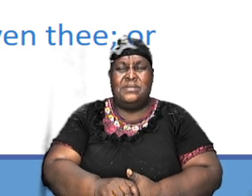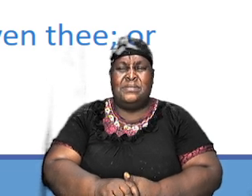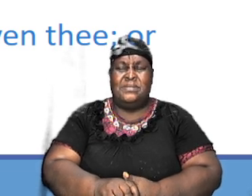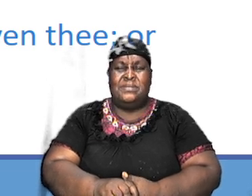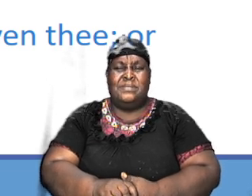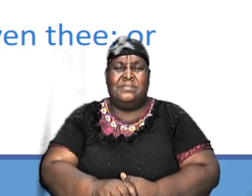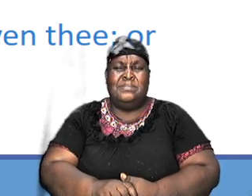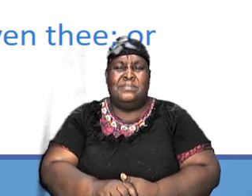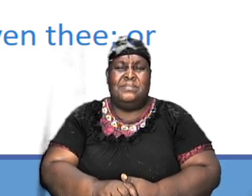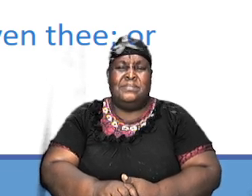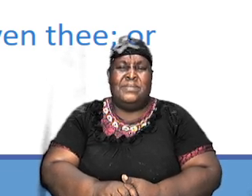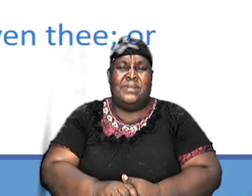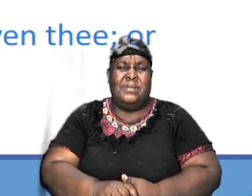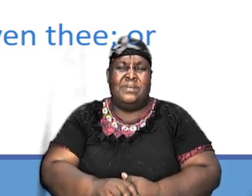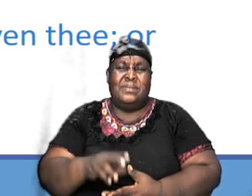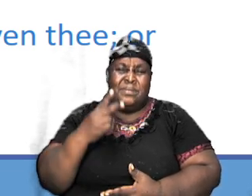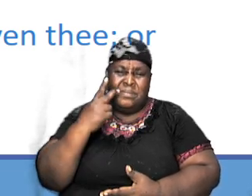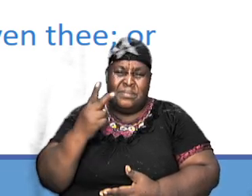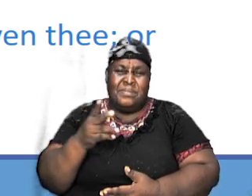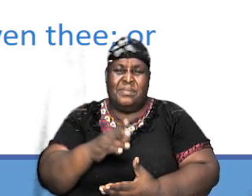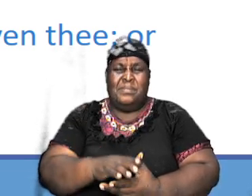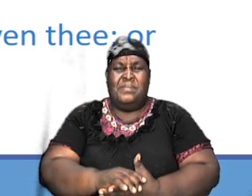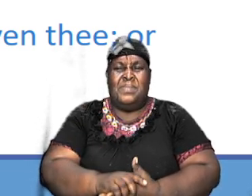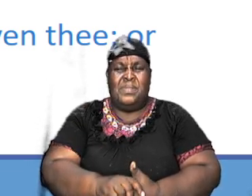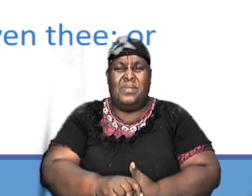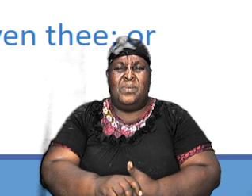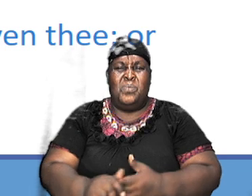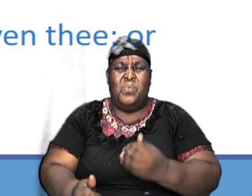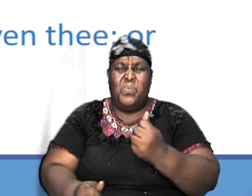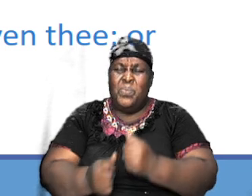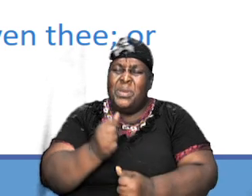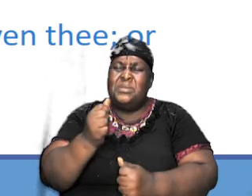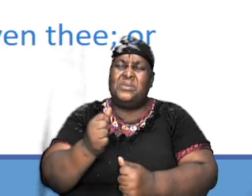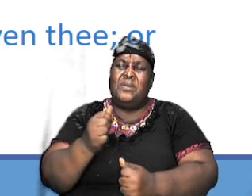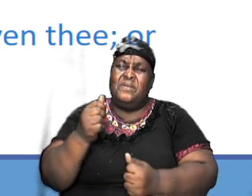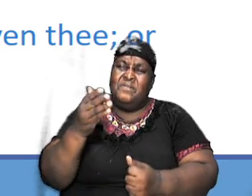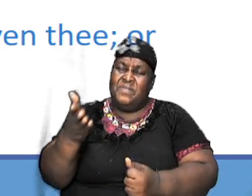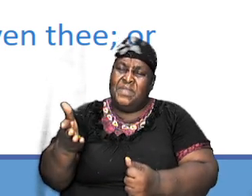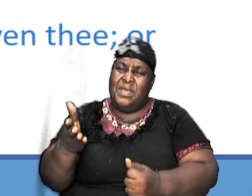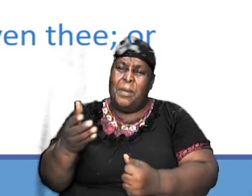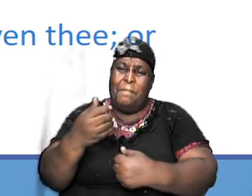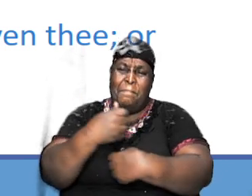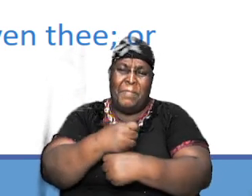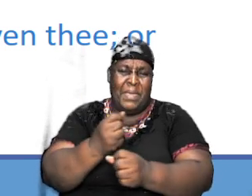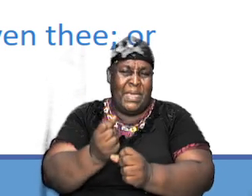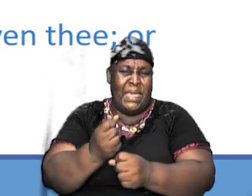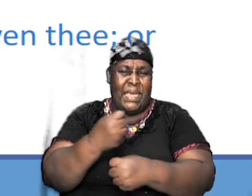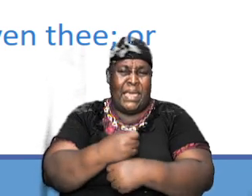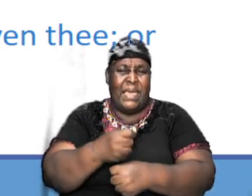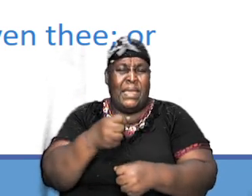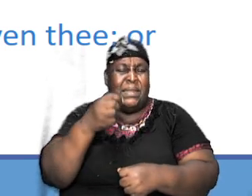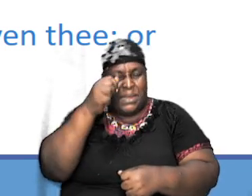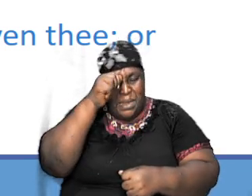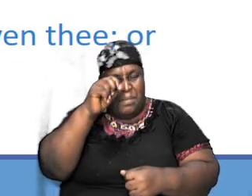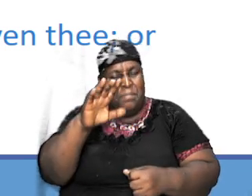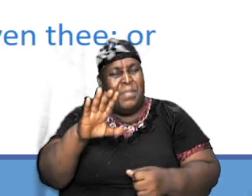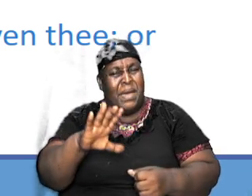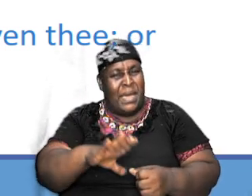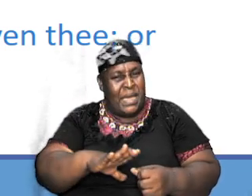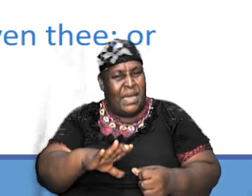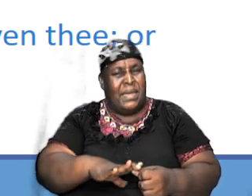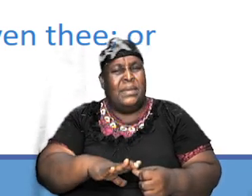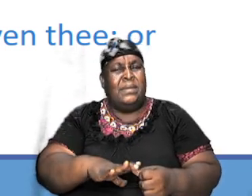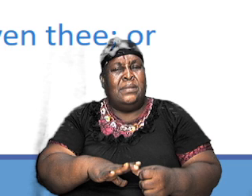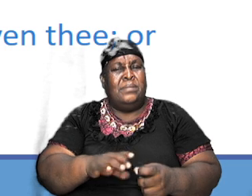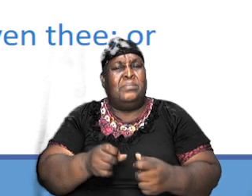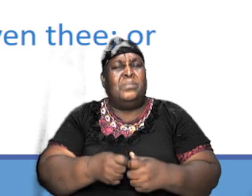And I looked at it for a while and I said, well, which of them cost him the